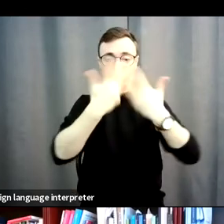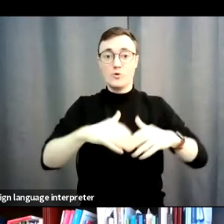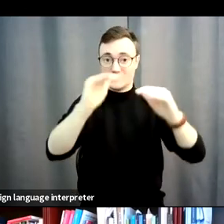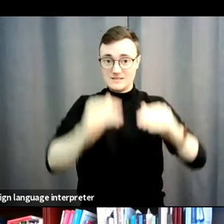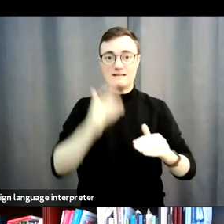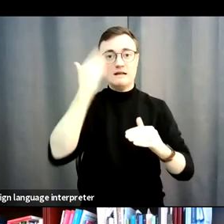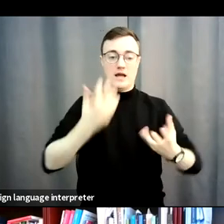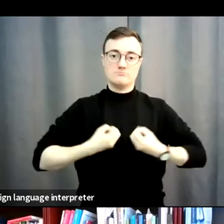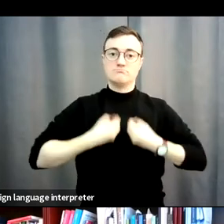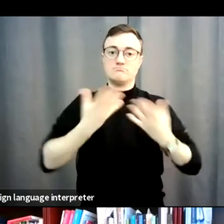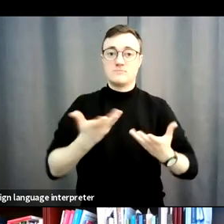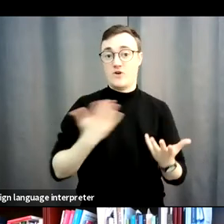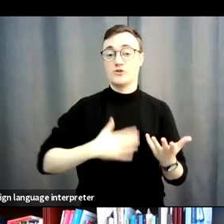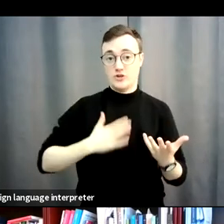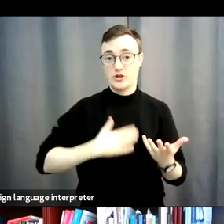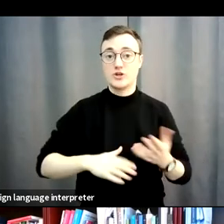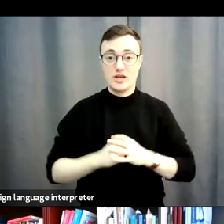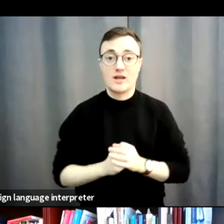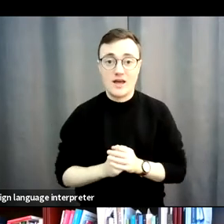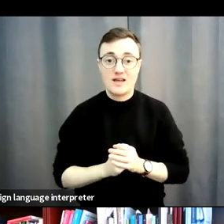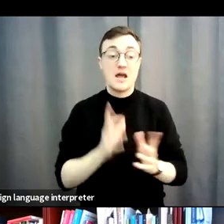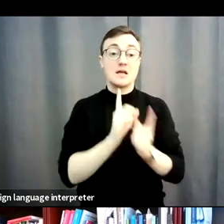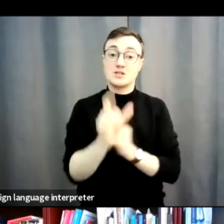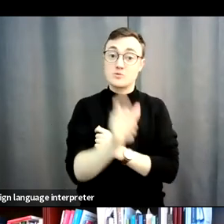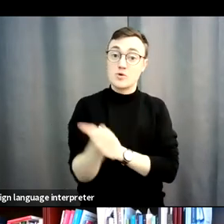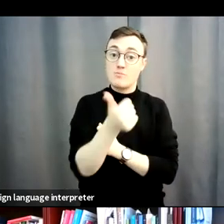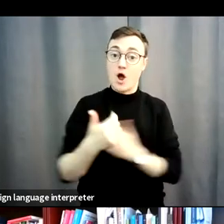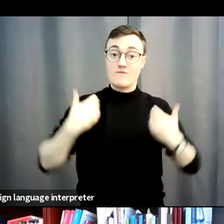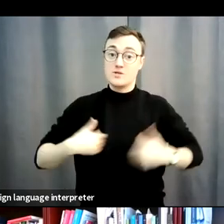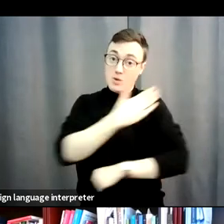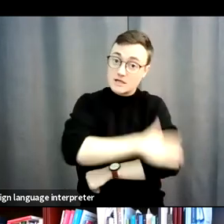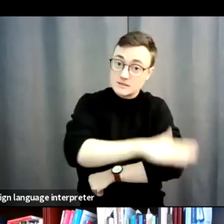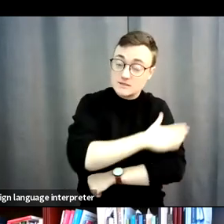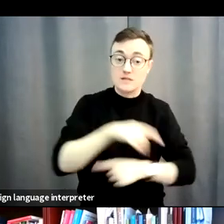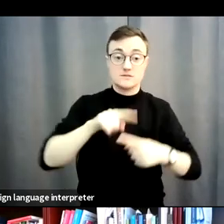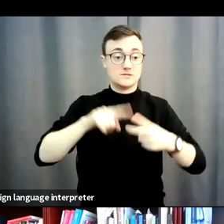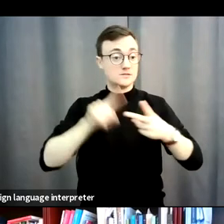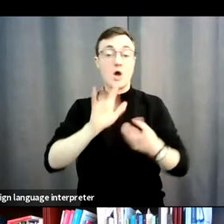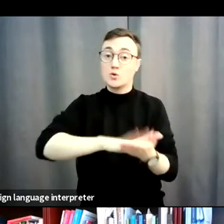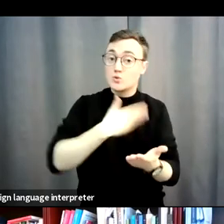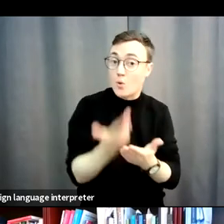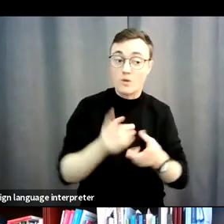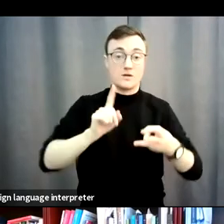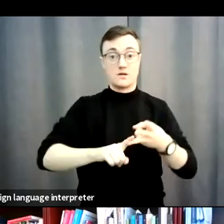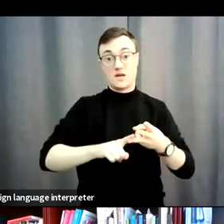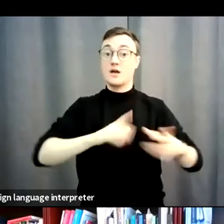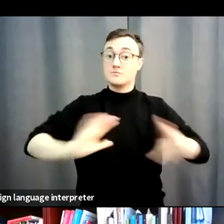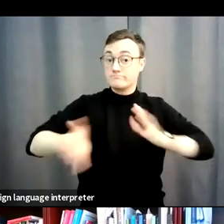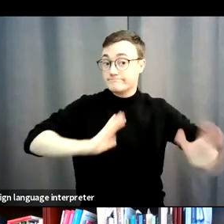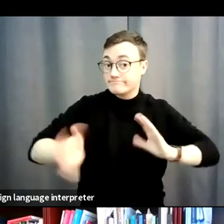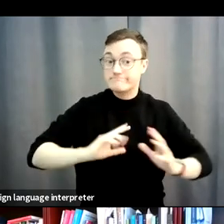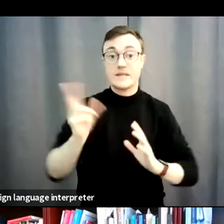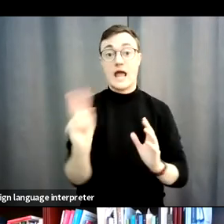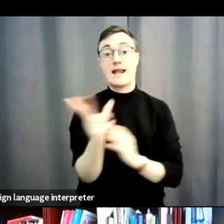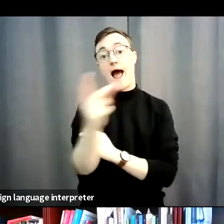views. It may be about having personal assistance. It may be about interpretation. It could be sign interpretation or other